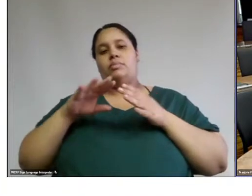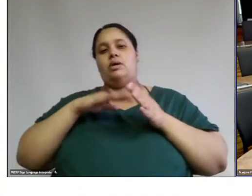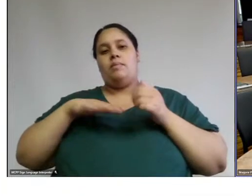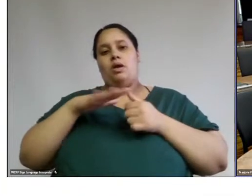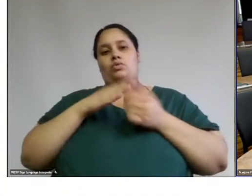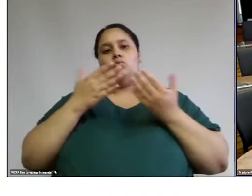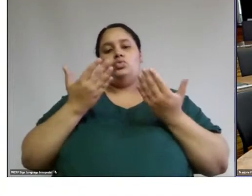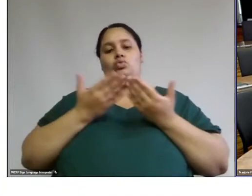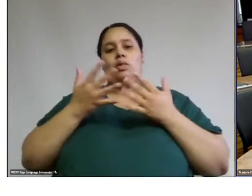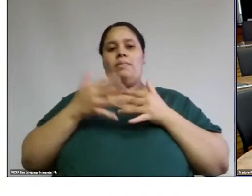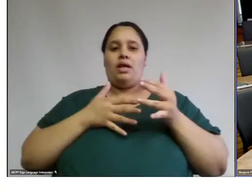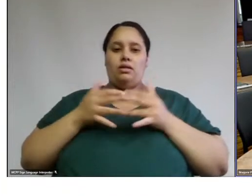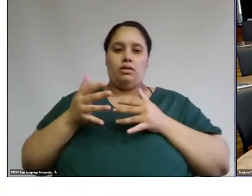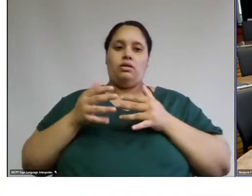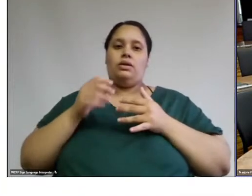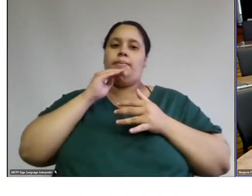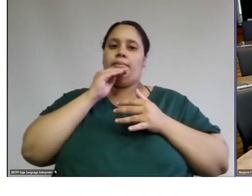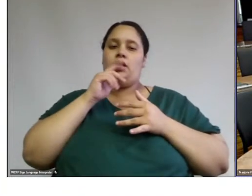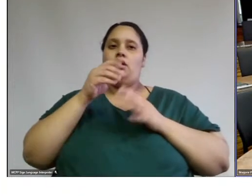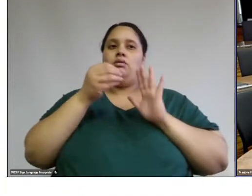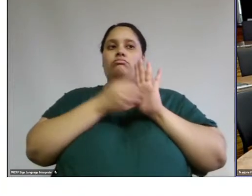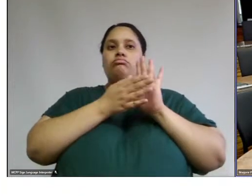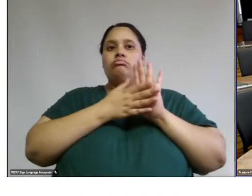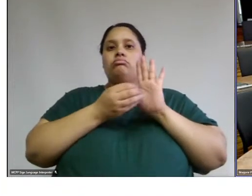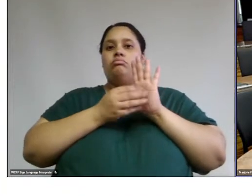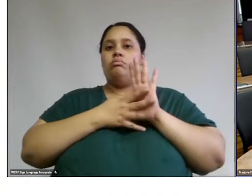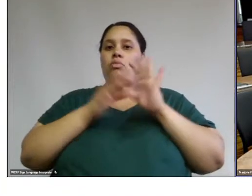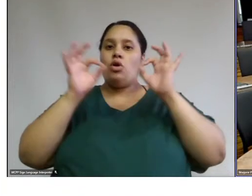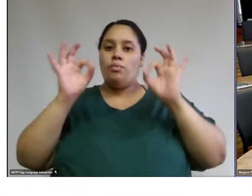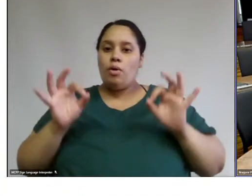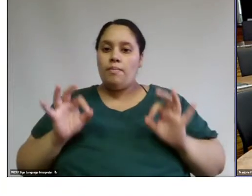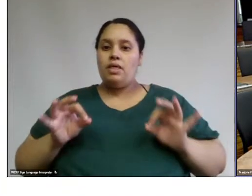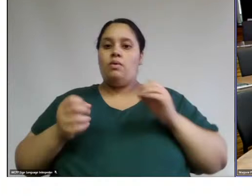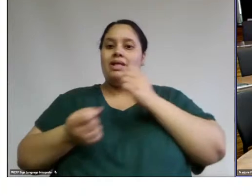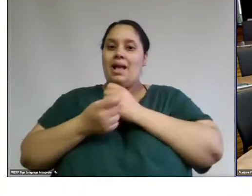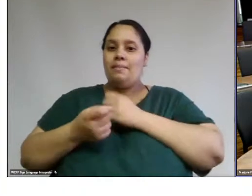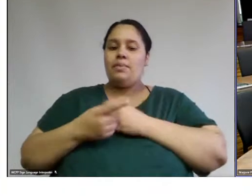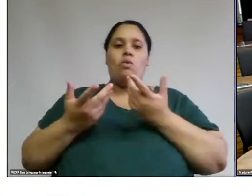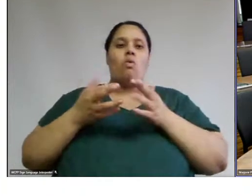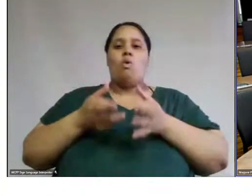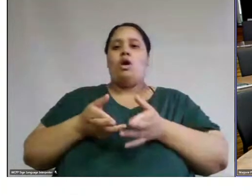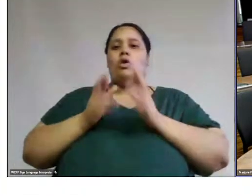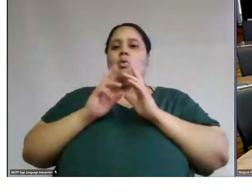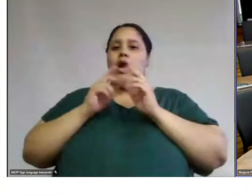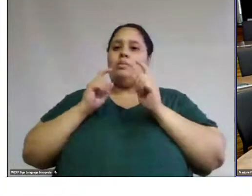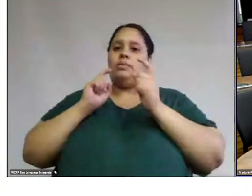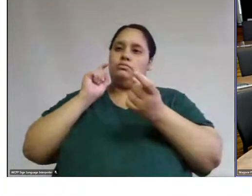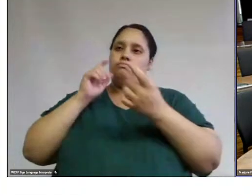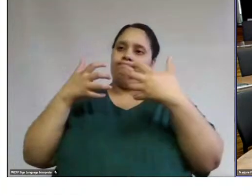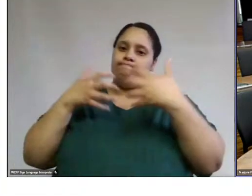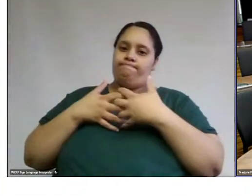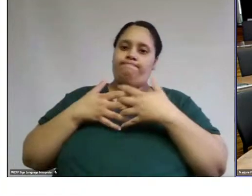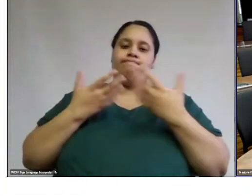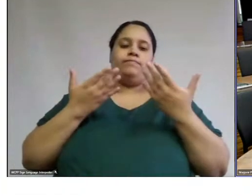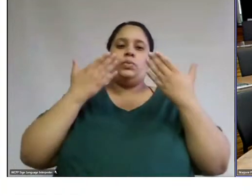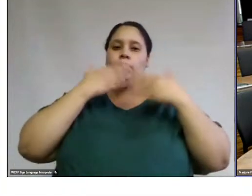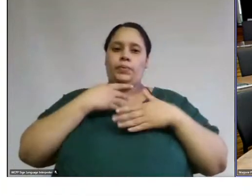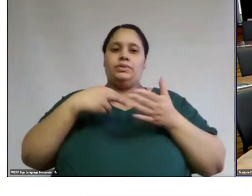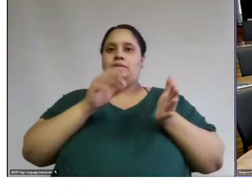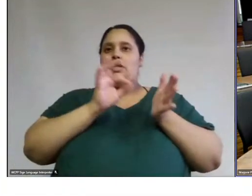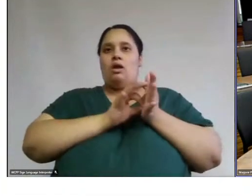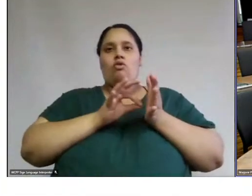terms of not keeping adequate records of things, or didn't have the required sign off in that regard. As you